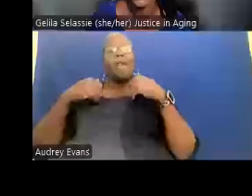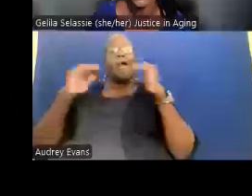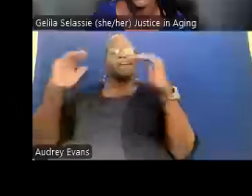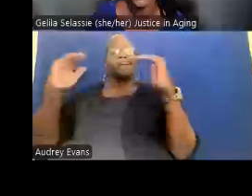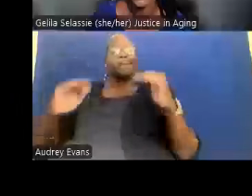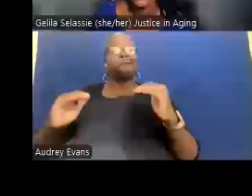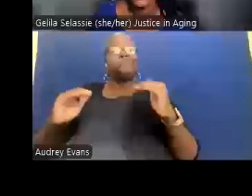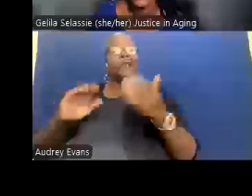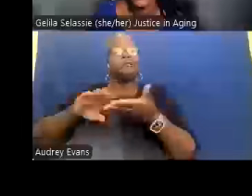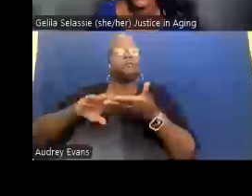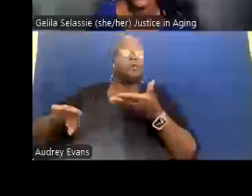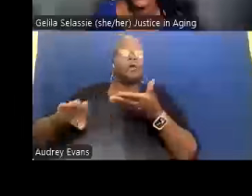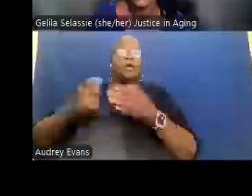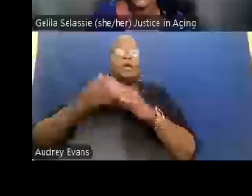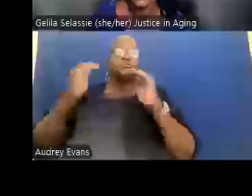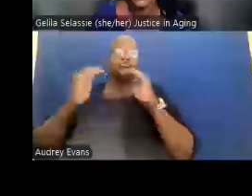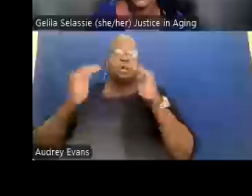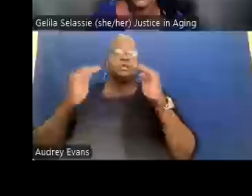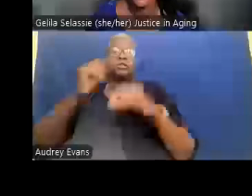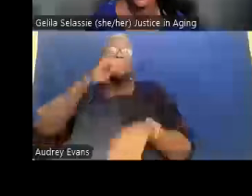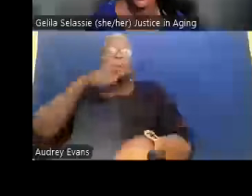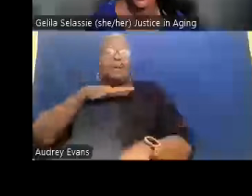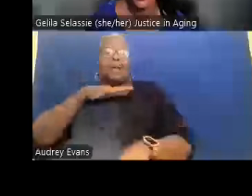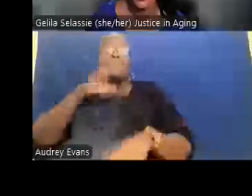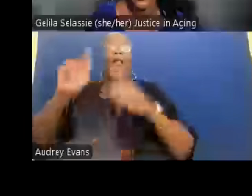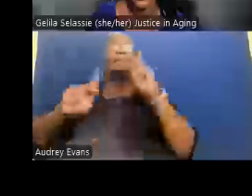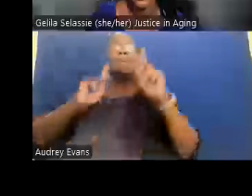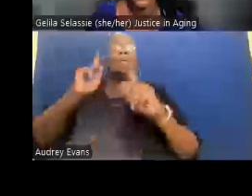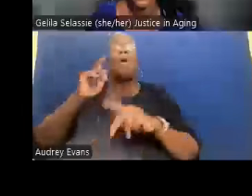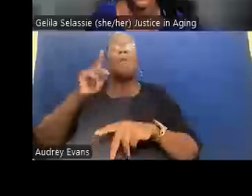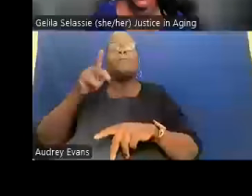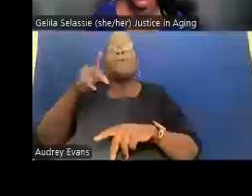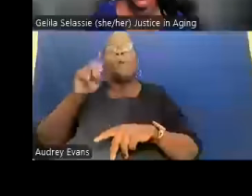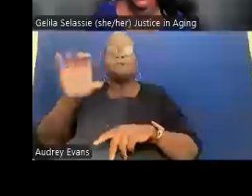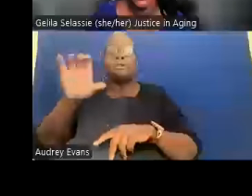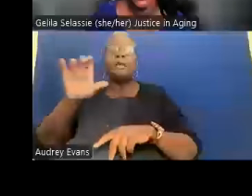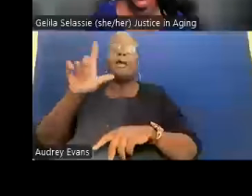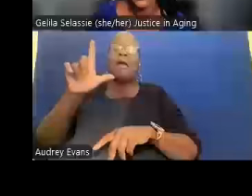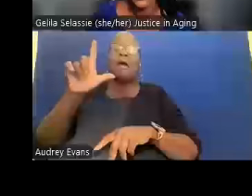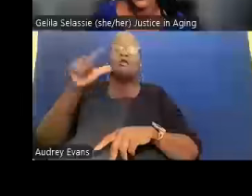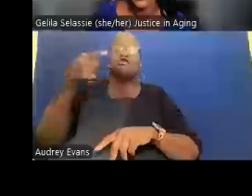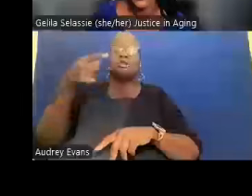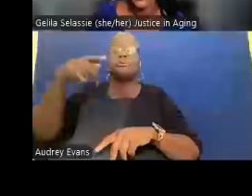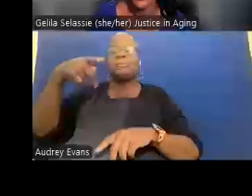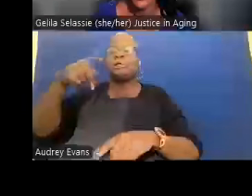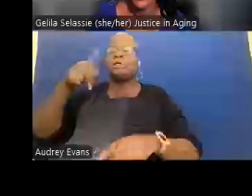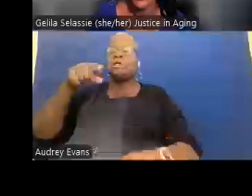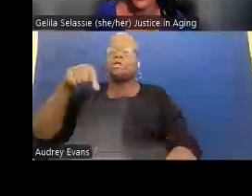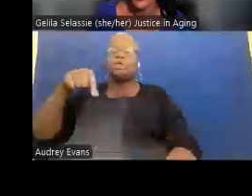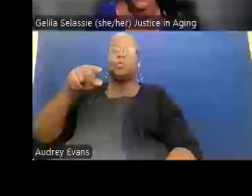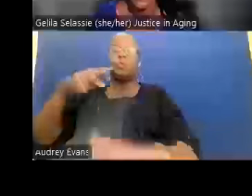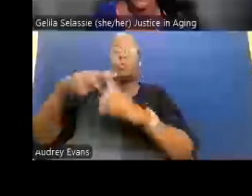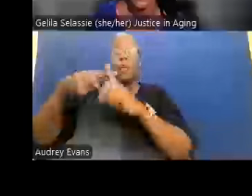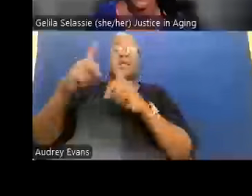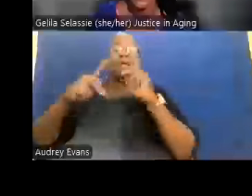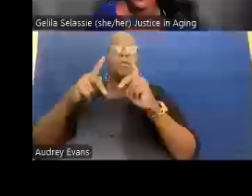and excluded from justice, such as women, people of color, LGBTQ+ individuals, and people with limited